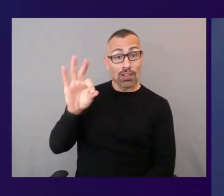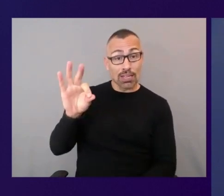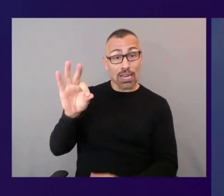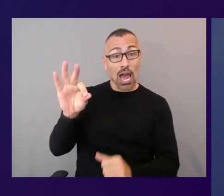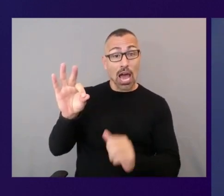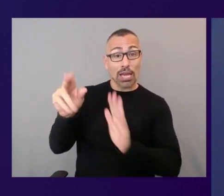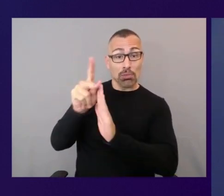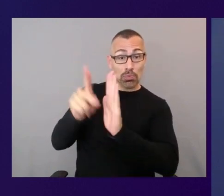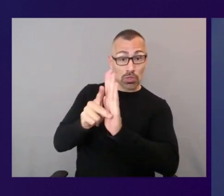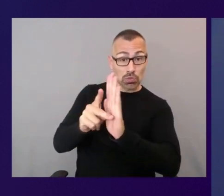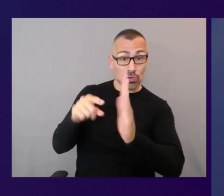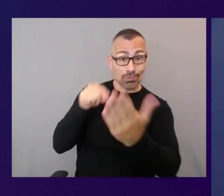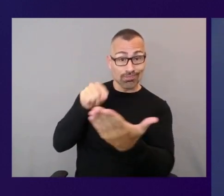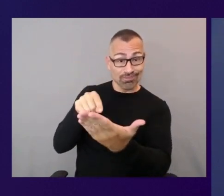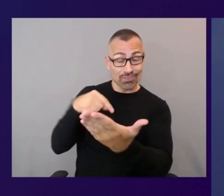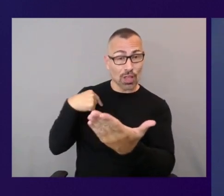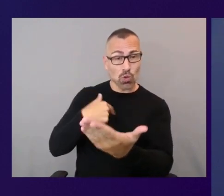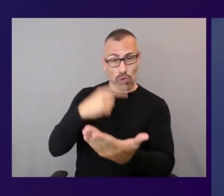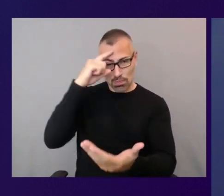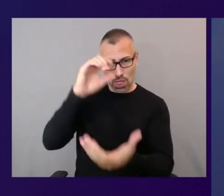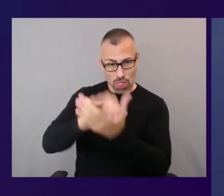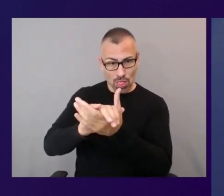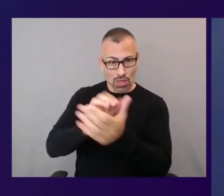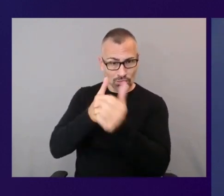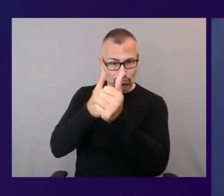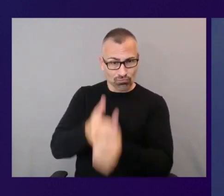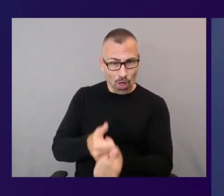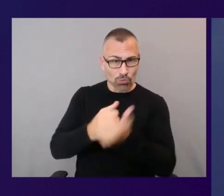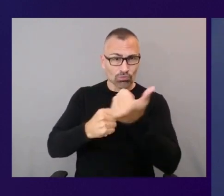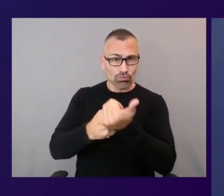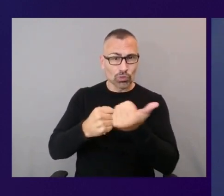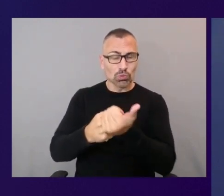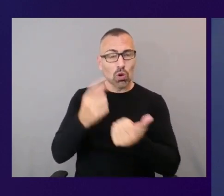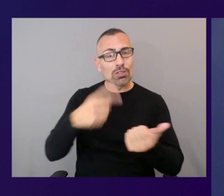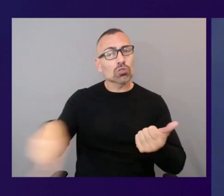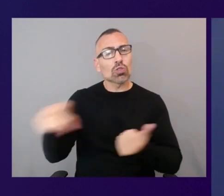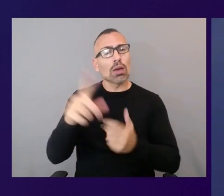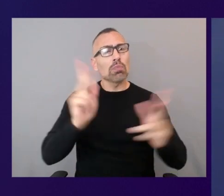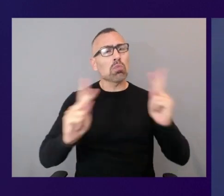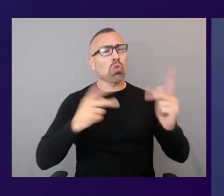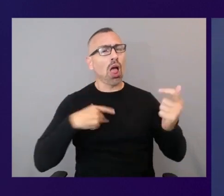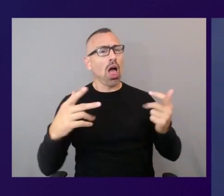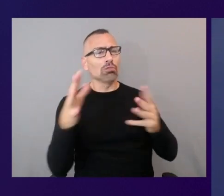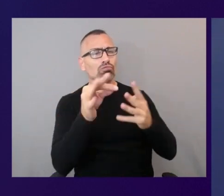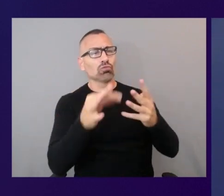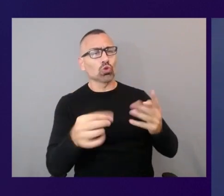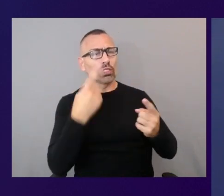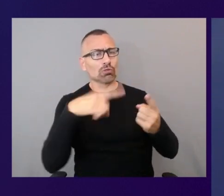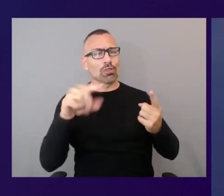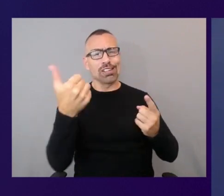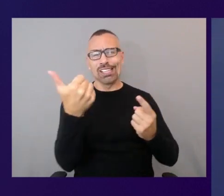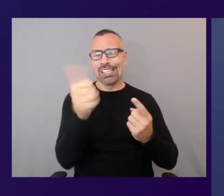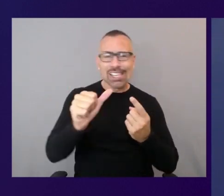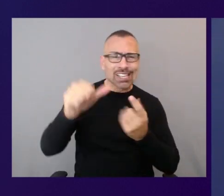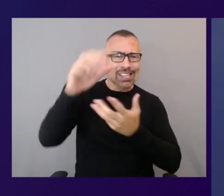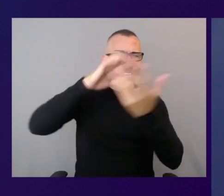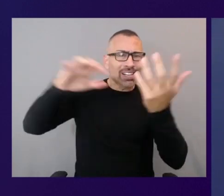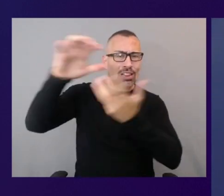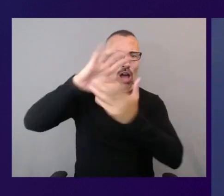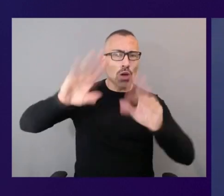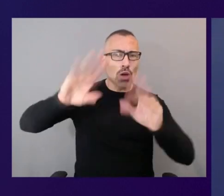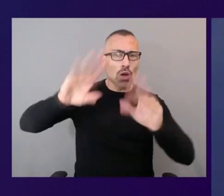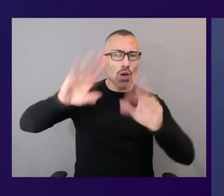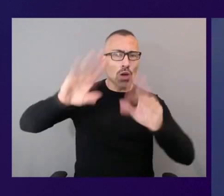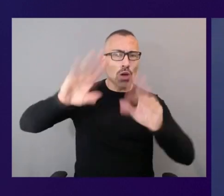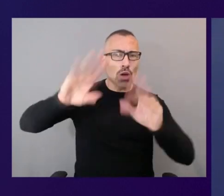the freedom of choice for any sort of cloud provider. And so what have we done with all of these constraints? What have we done with all of this